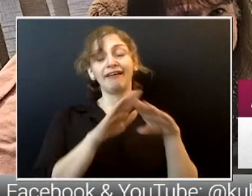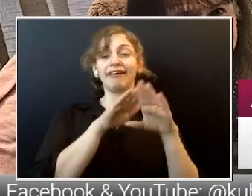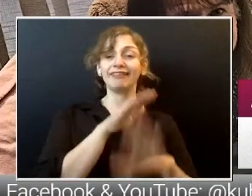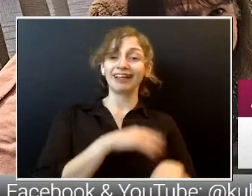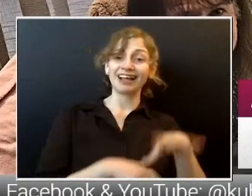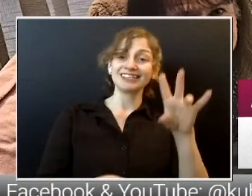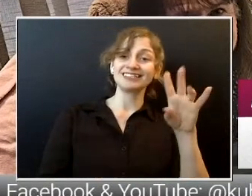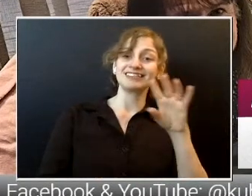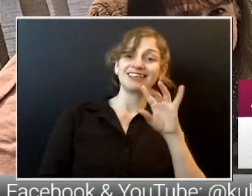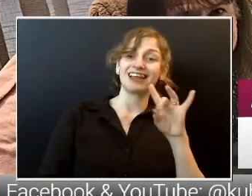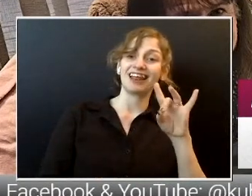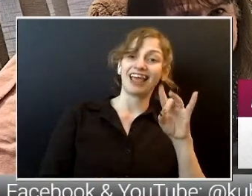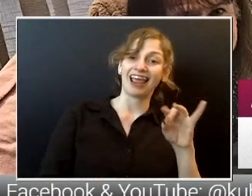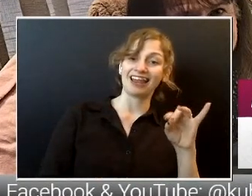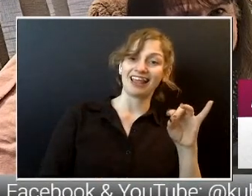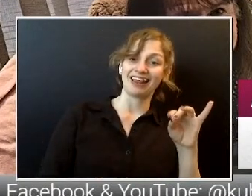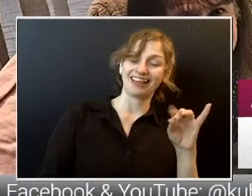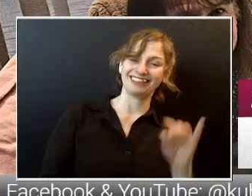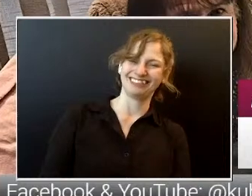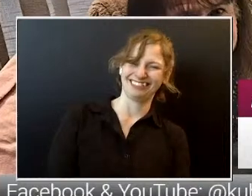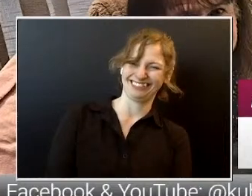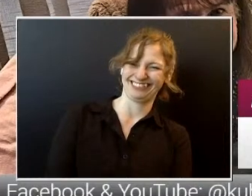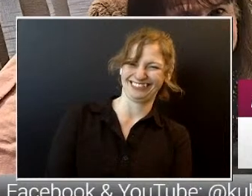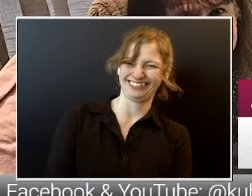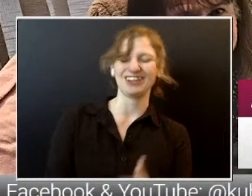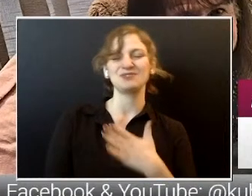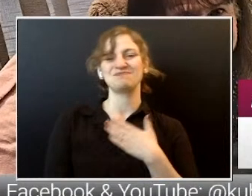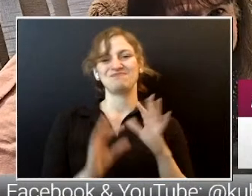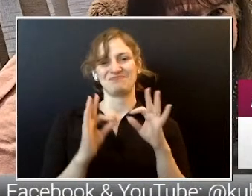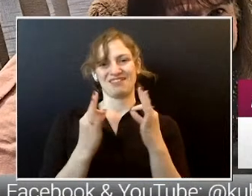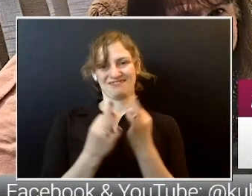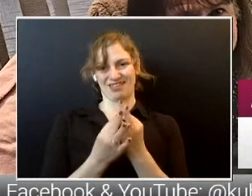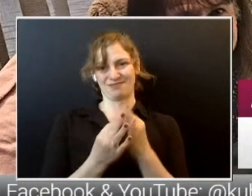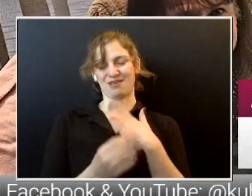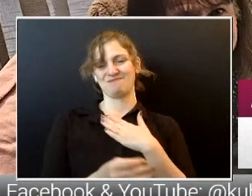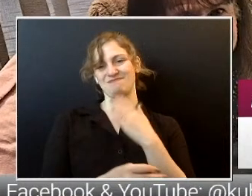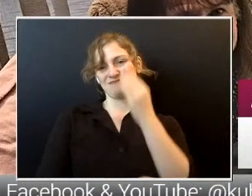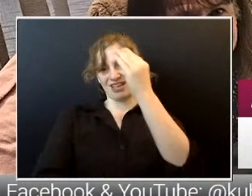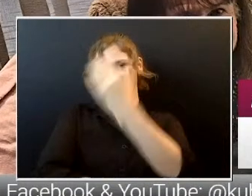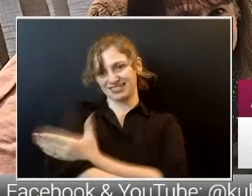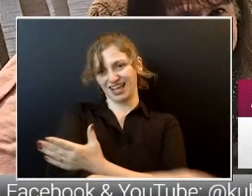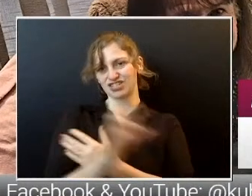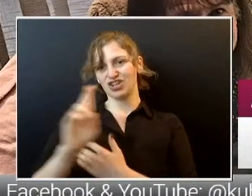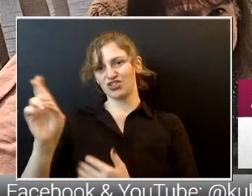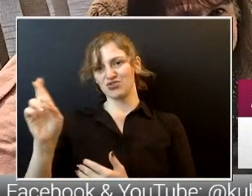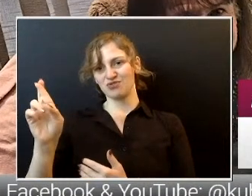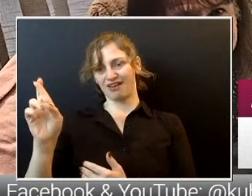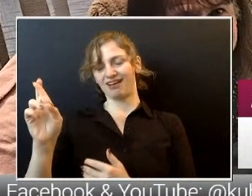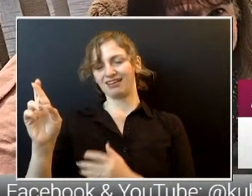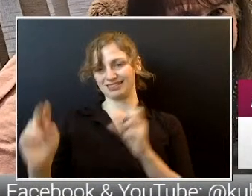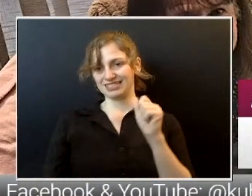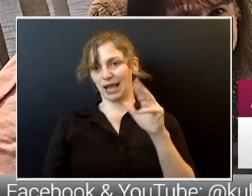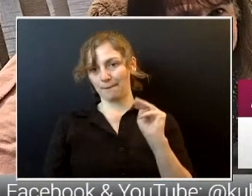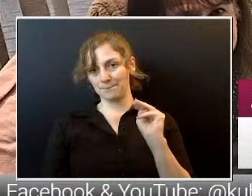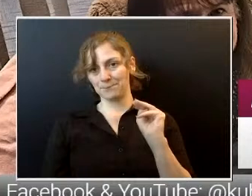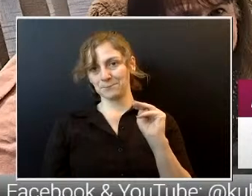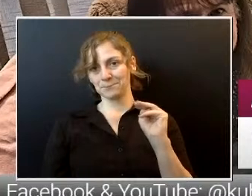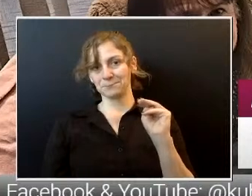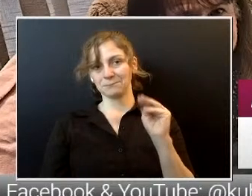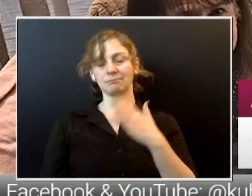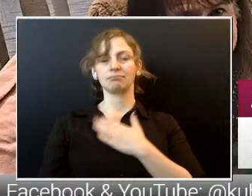that? That's good. These are my family. Sam, my son, is on the right there. And my very best